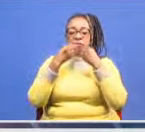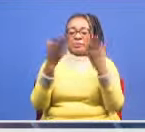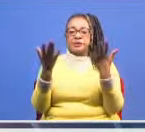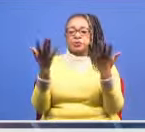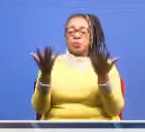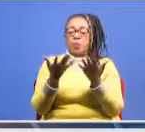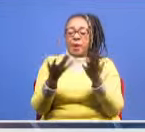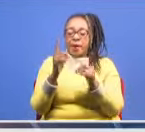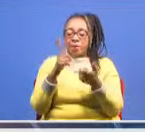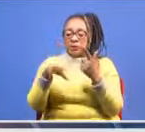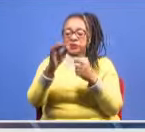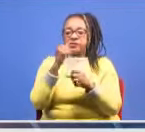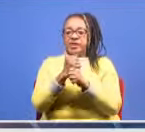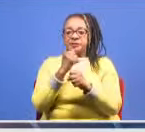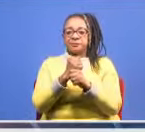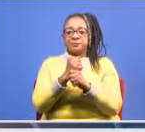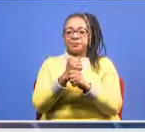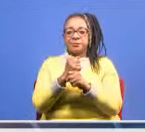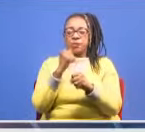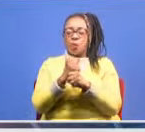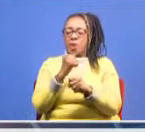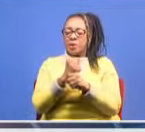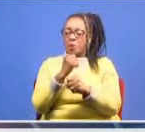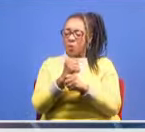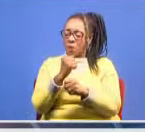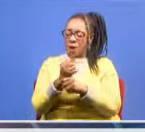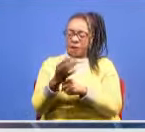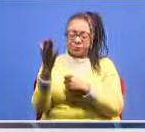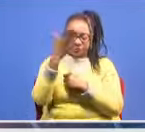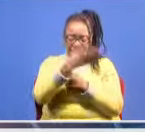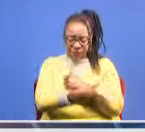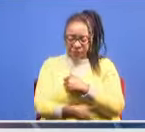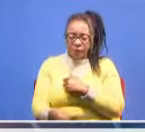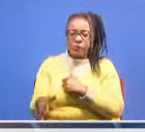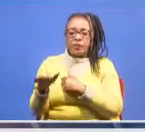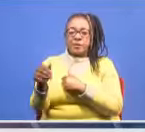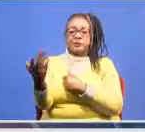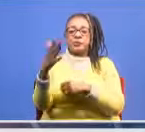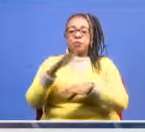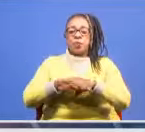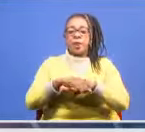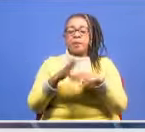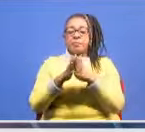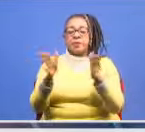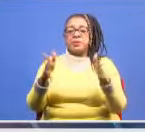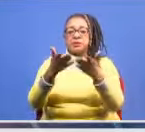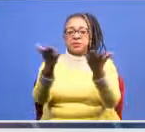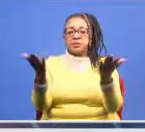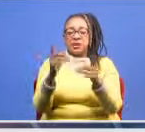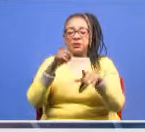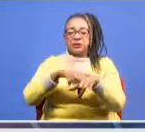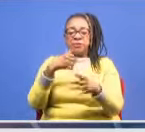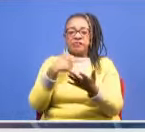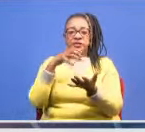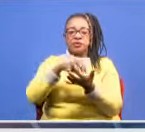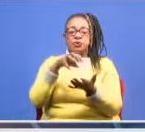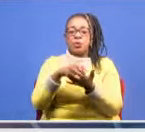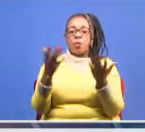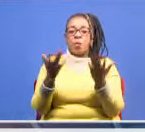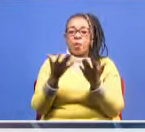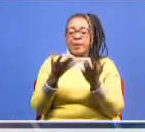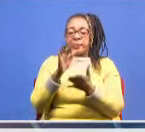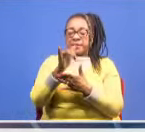has done. They worked overnight. That's a very good thing that members of the public want to hear. But now, when we have a situation where this thing is not